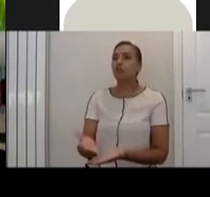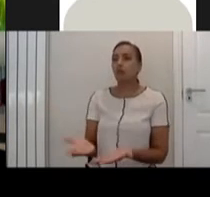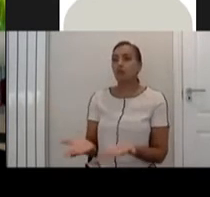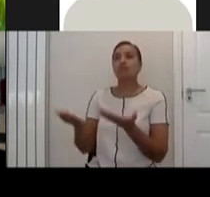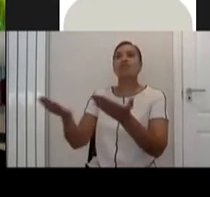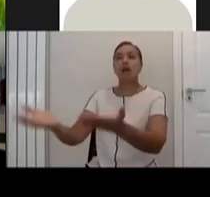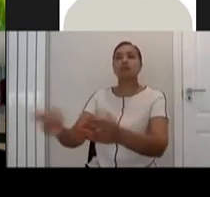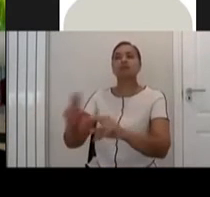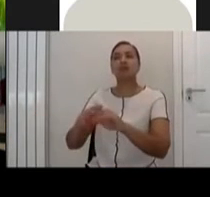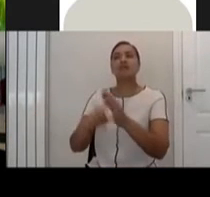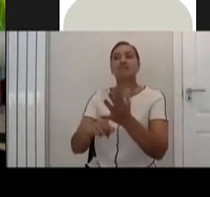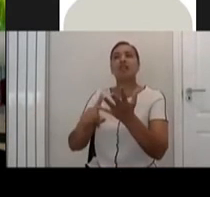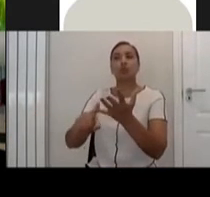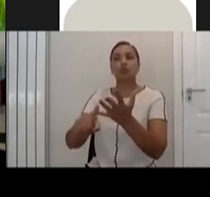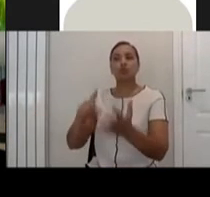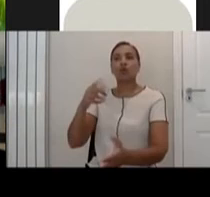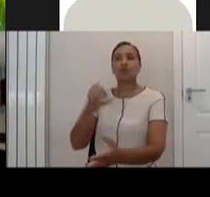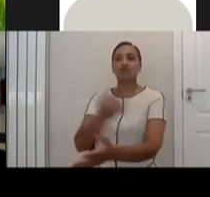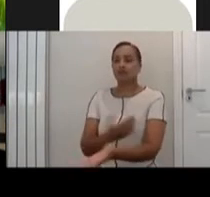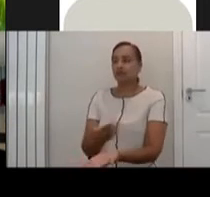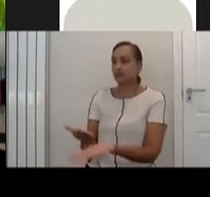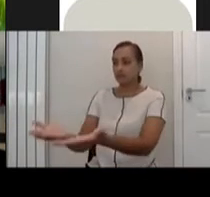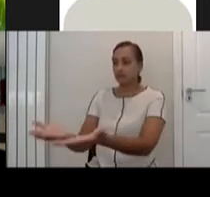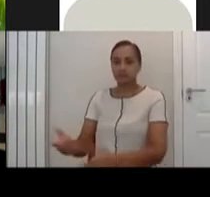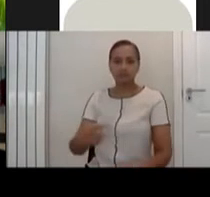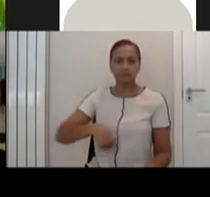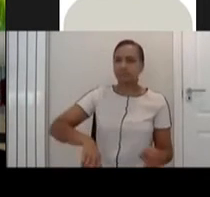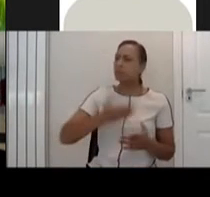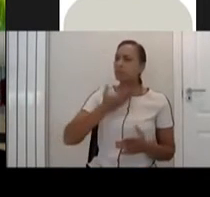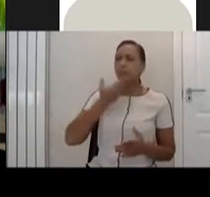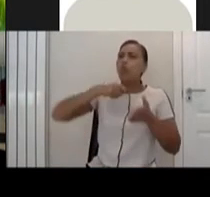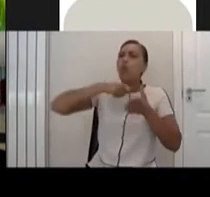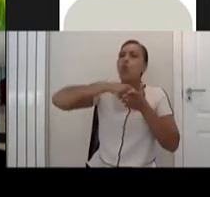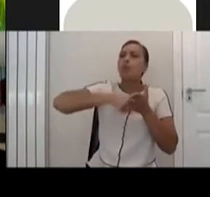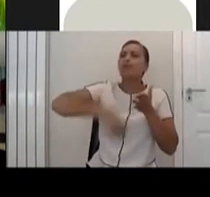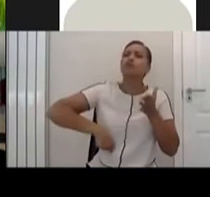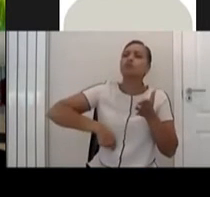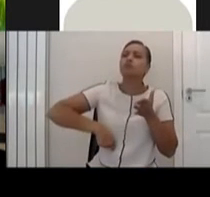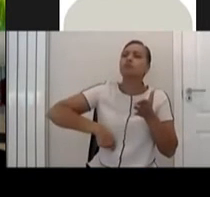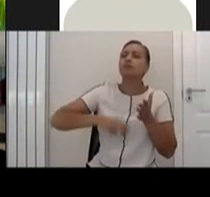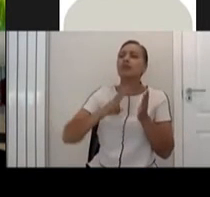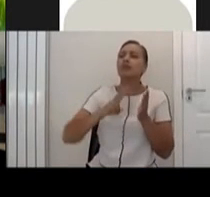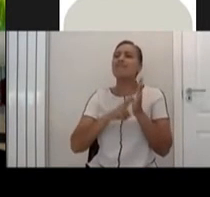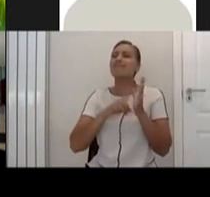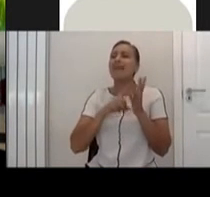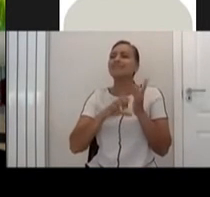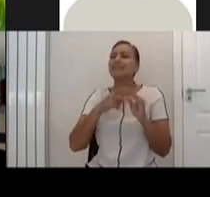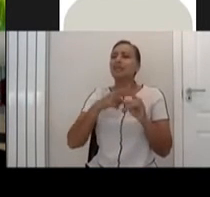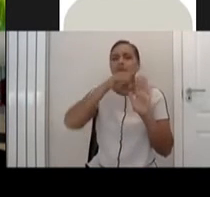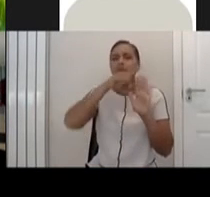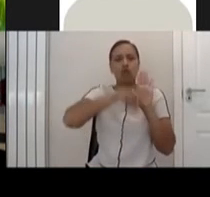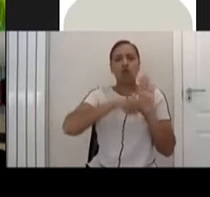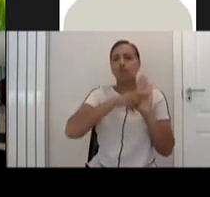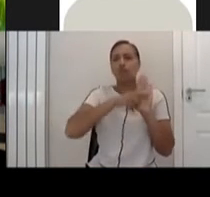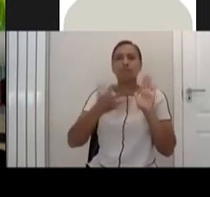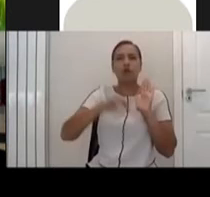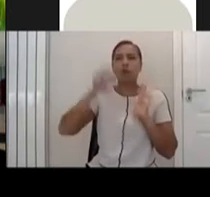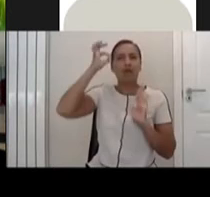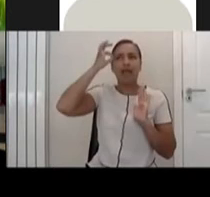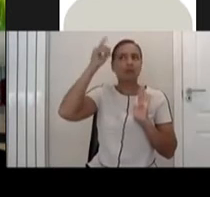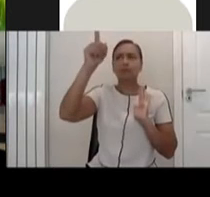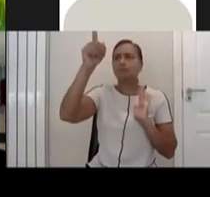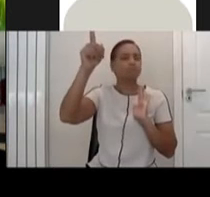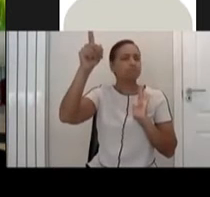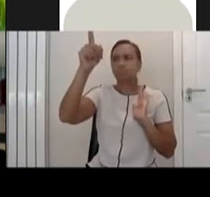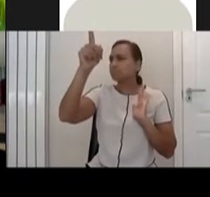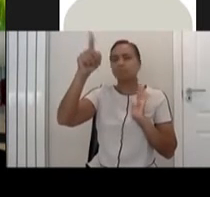possible. We don't commission vaccine programmes from the local authority. That is commissioned